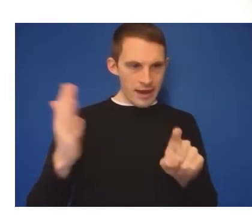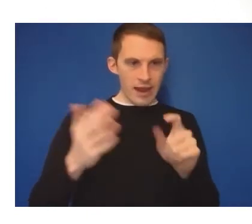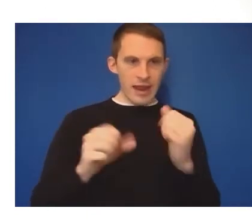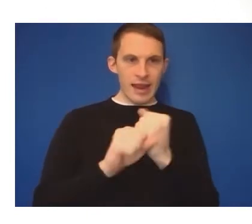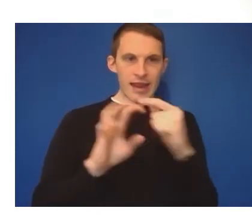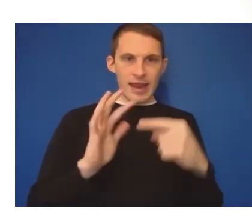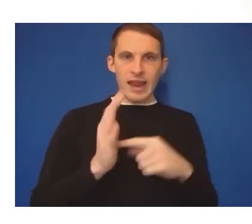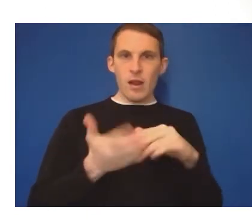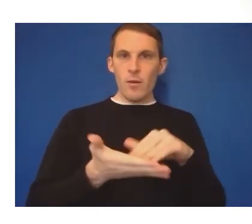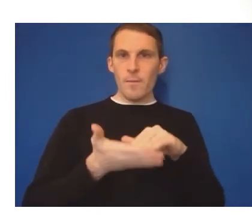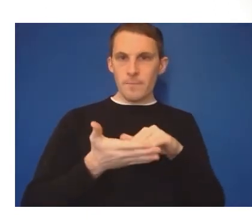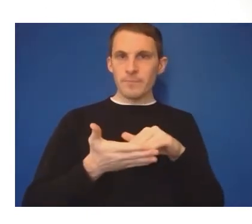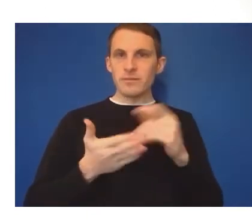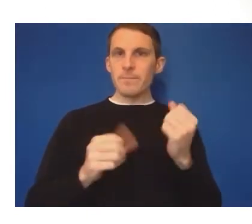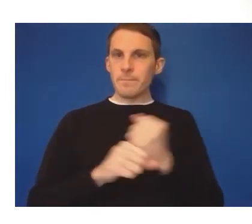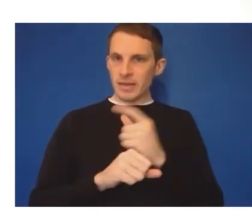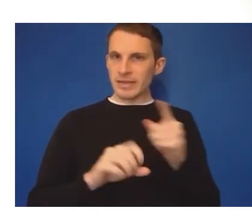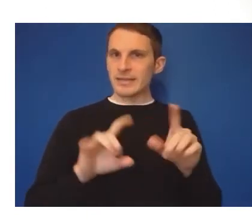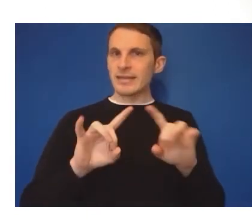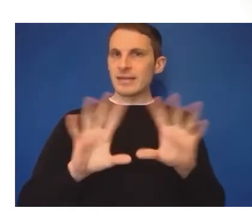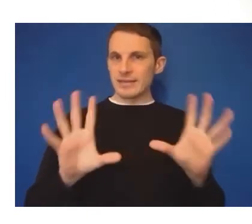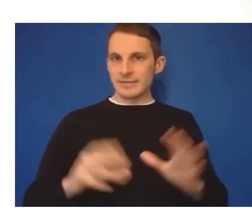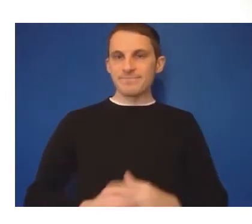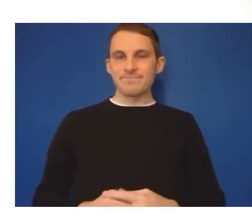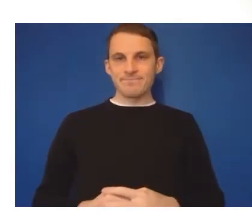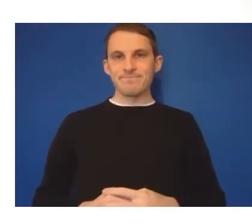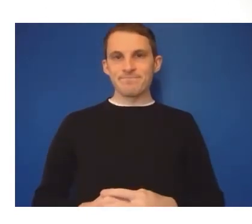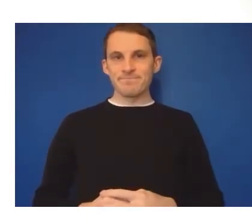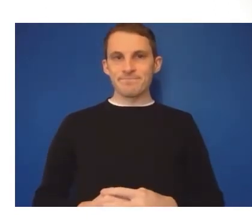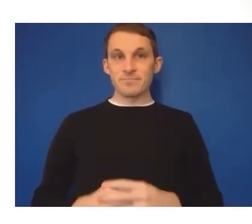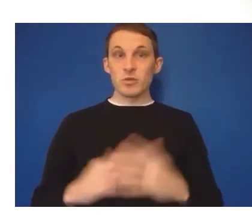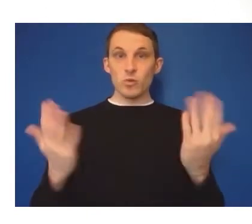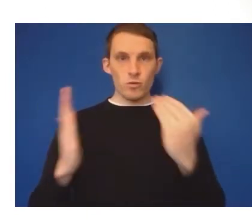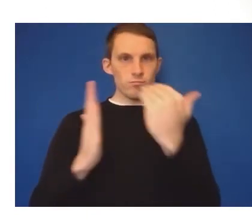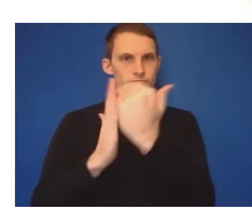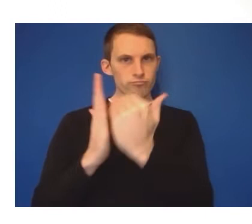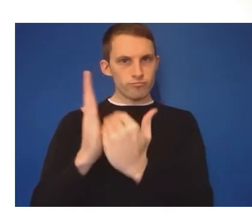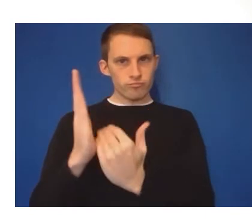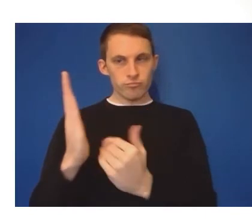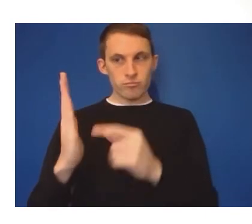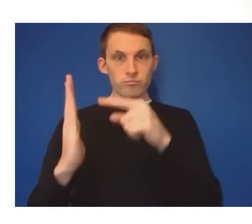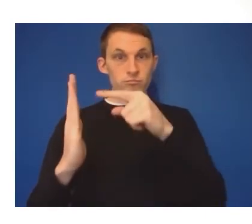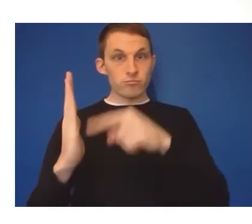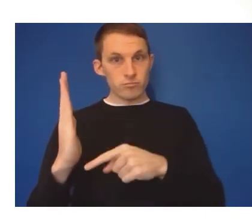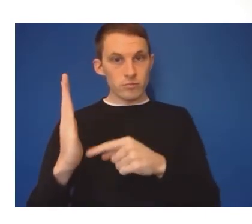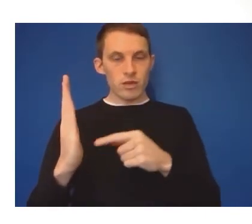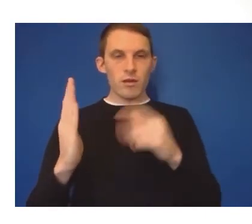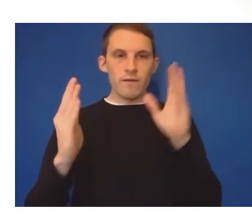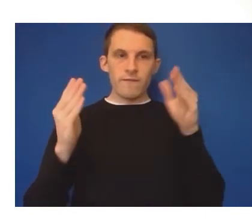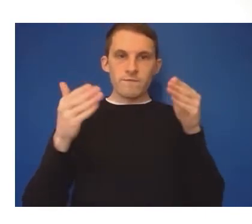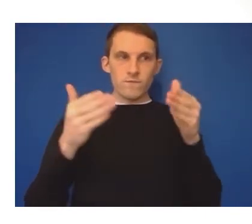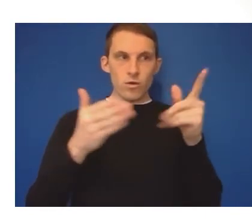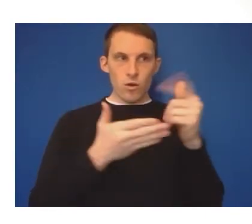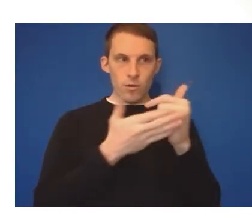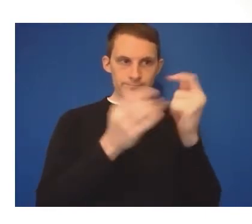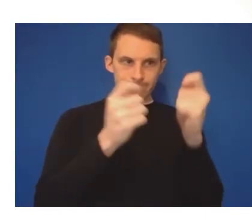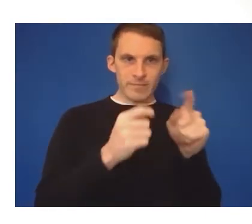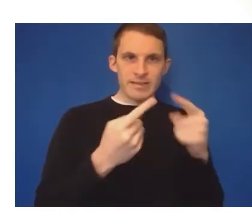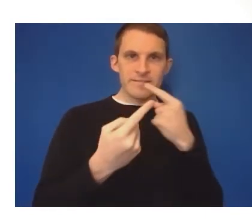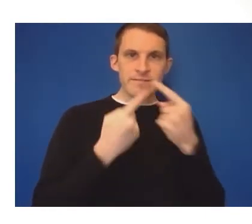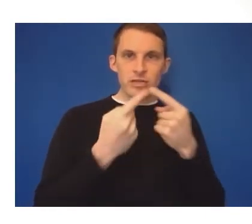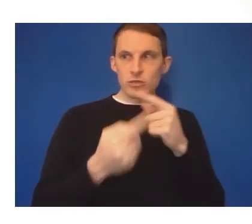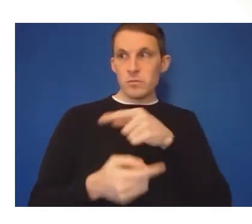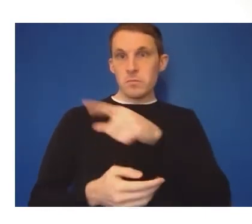So that project really focused on information that you might use when you're choosing, shopping for and signing up for a